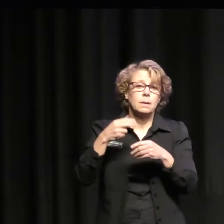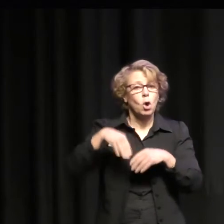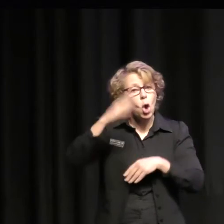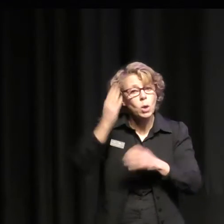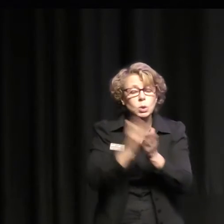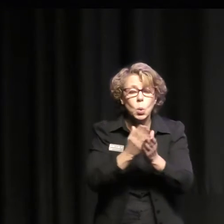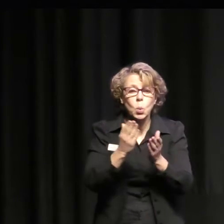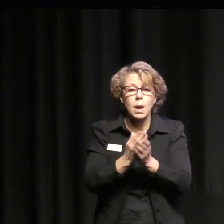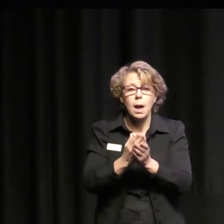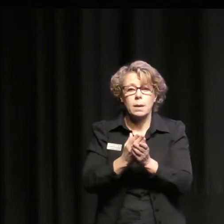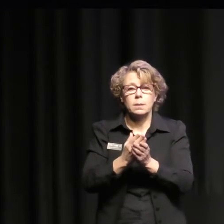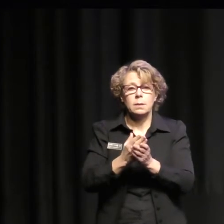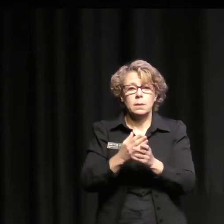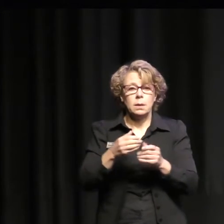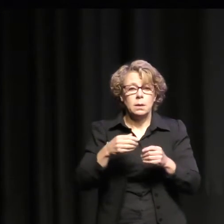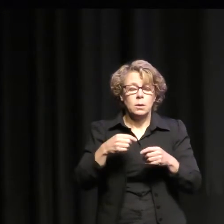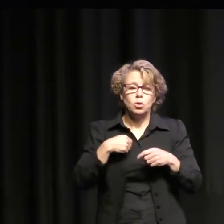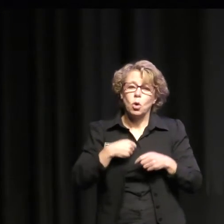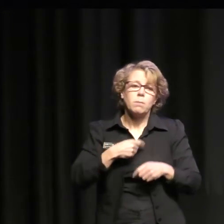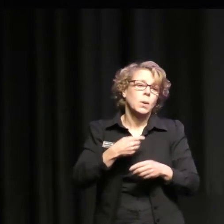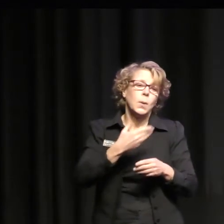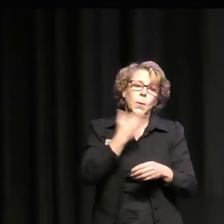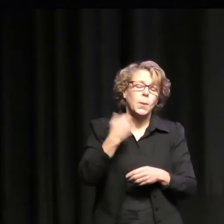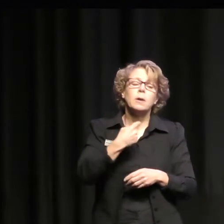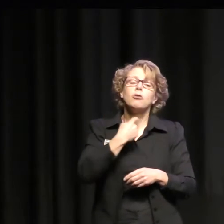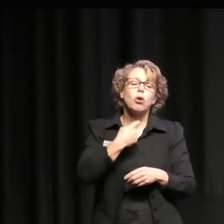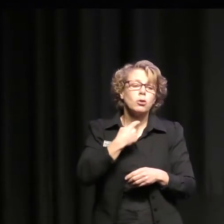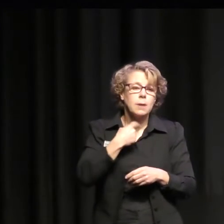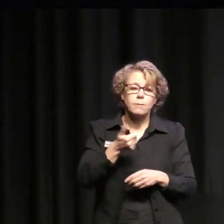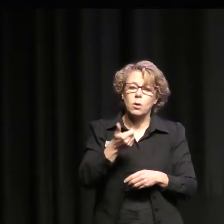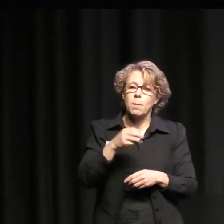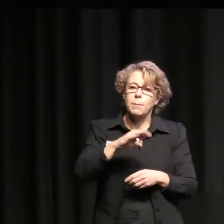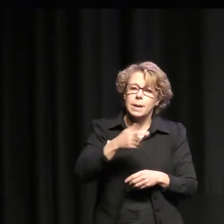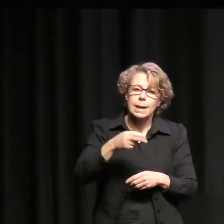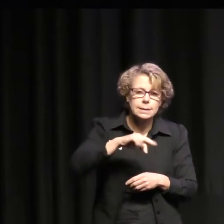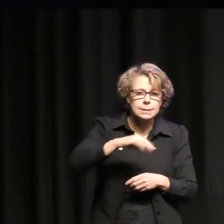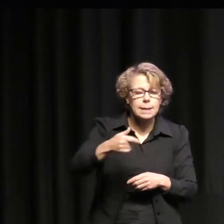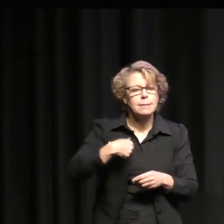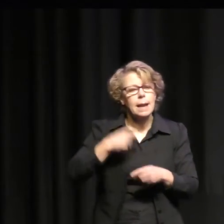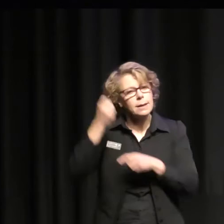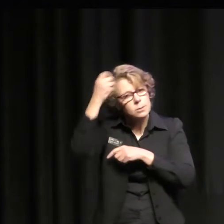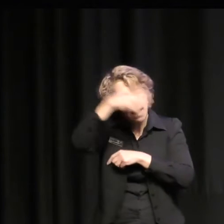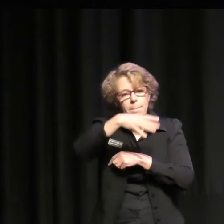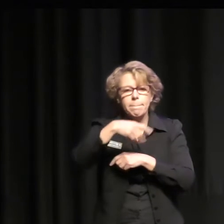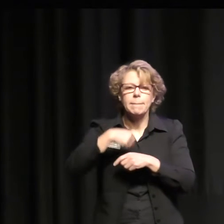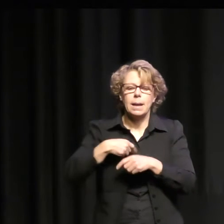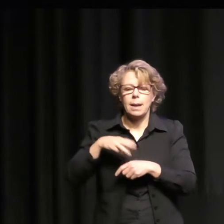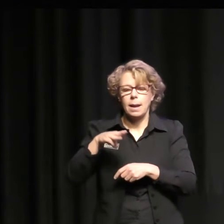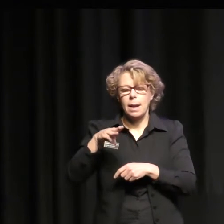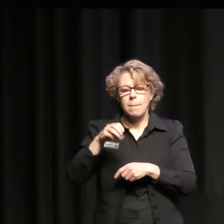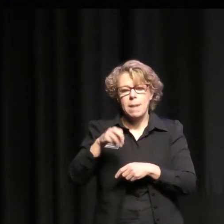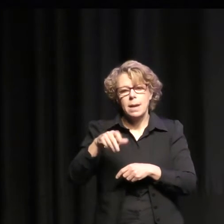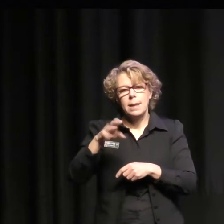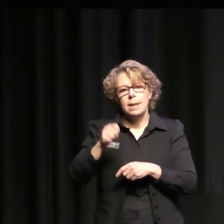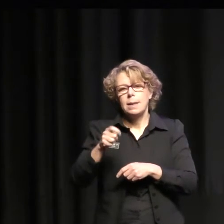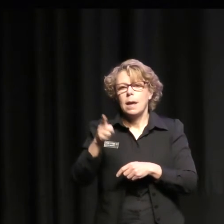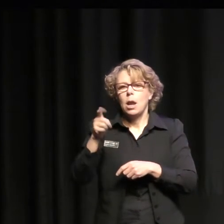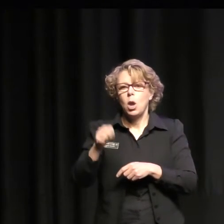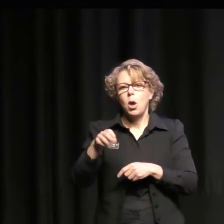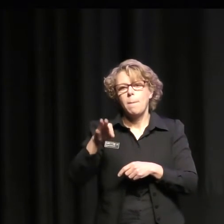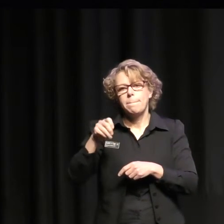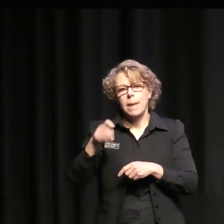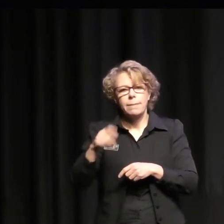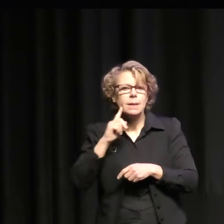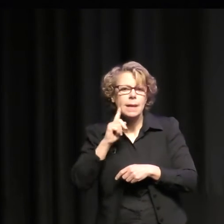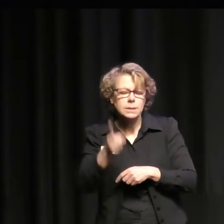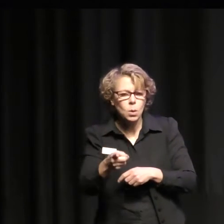don't vote for Brexit or for Trump or Marine Le Pen next year. But they don't like